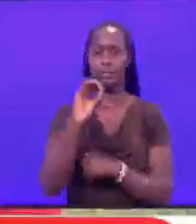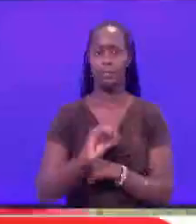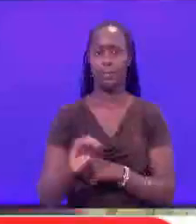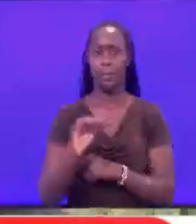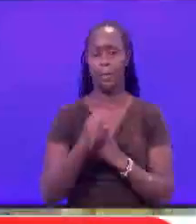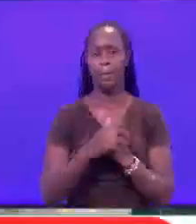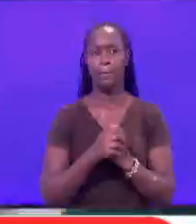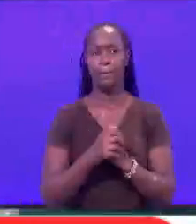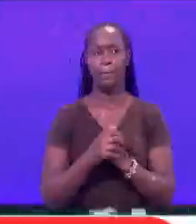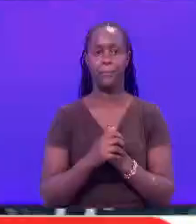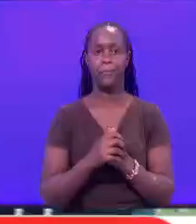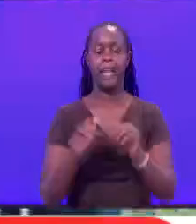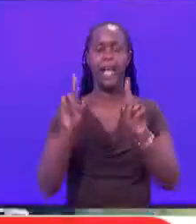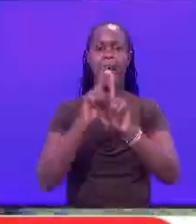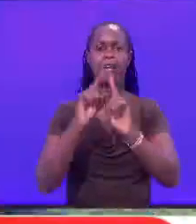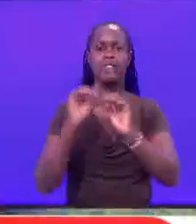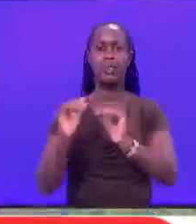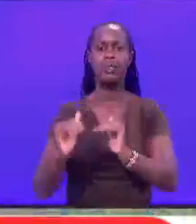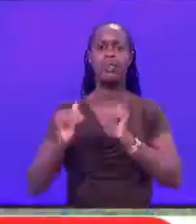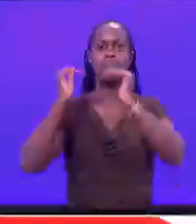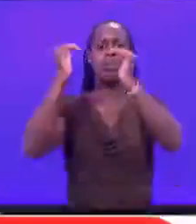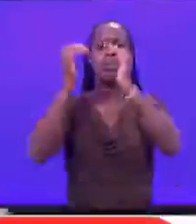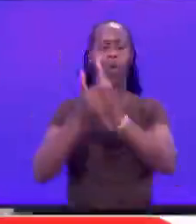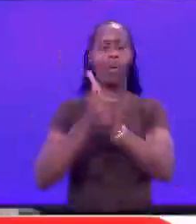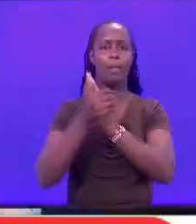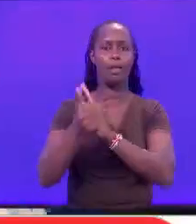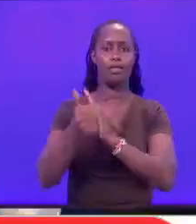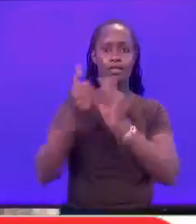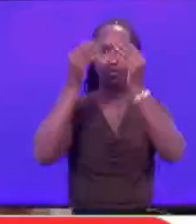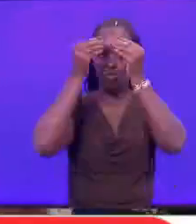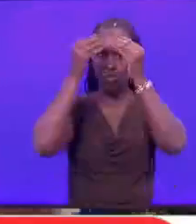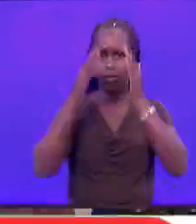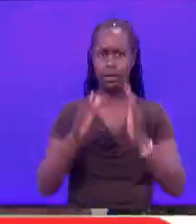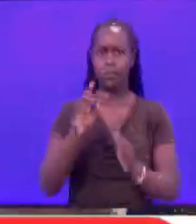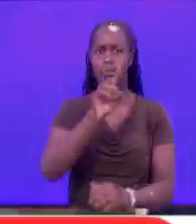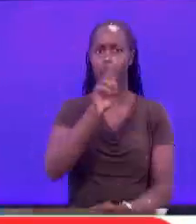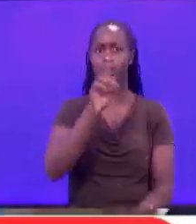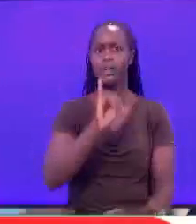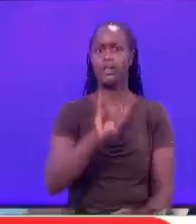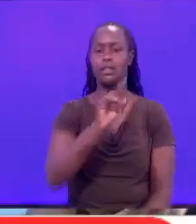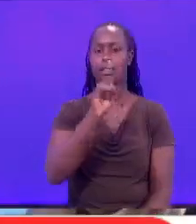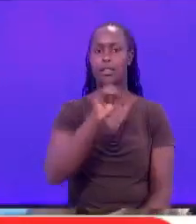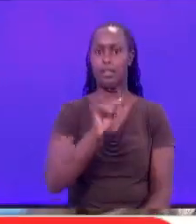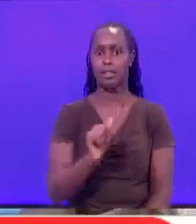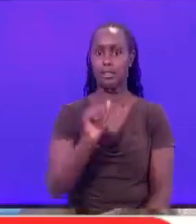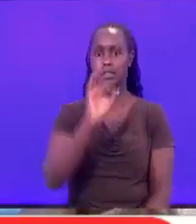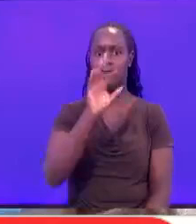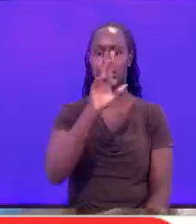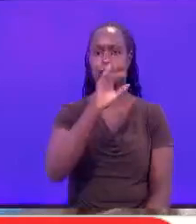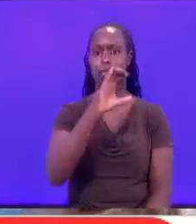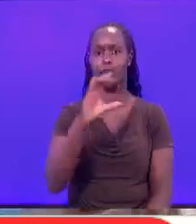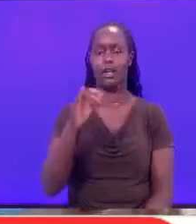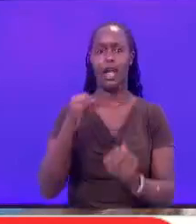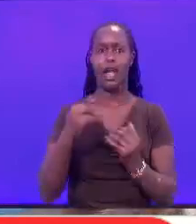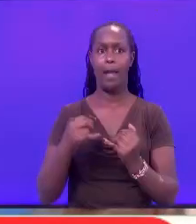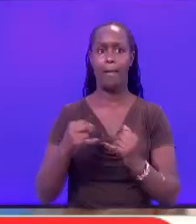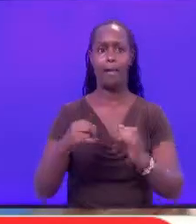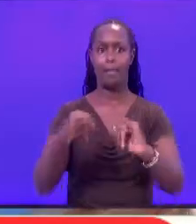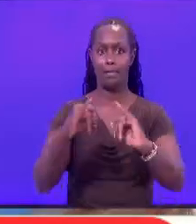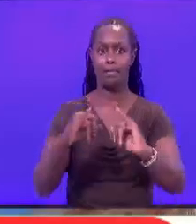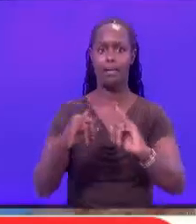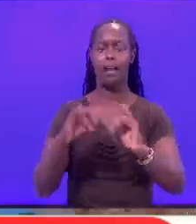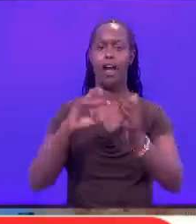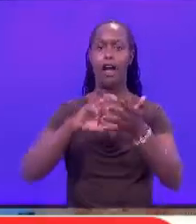In a bid to enhance competencies among learners, Zizi Afrik Foundation implemented a project across selected villages in